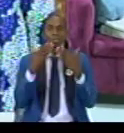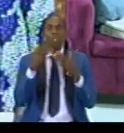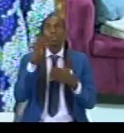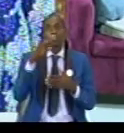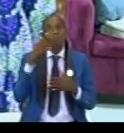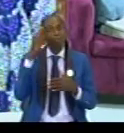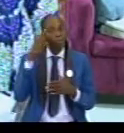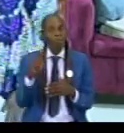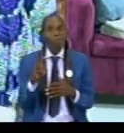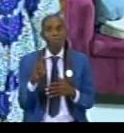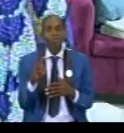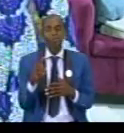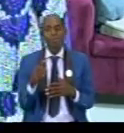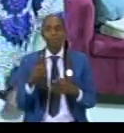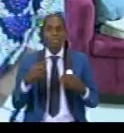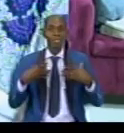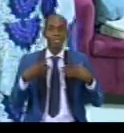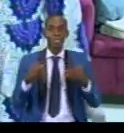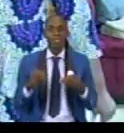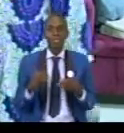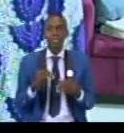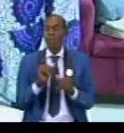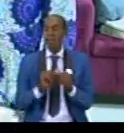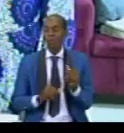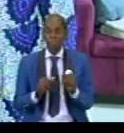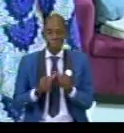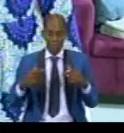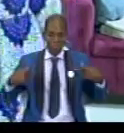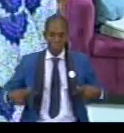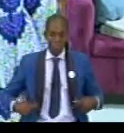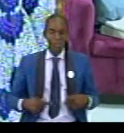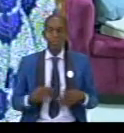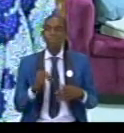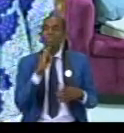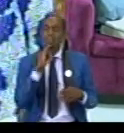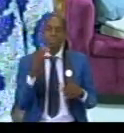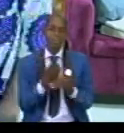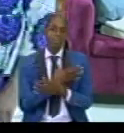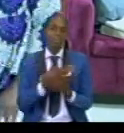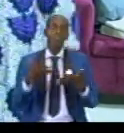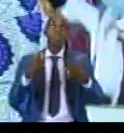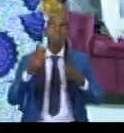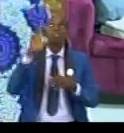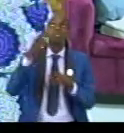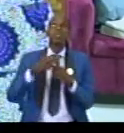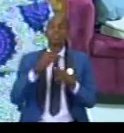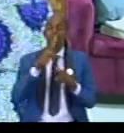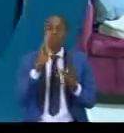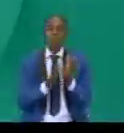was paining me. Everything just vanished away. I say, let his name be praised in Jesus' name.